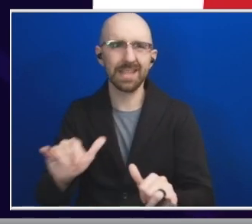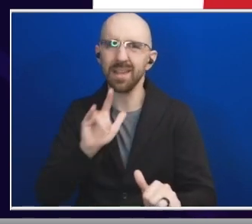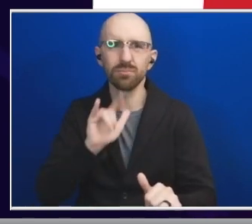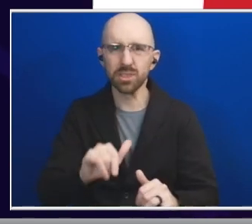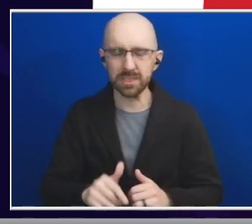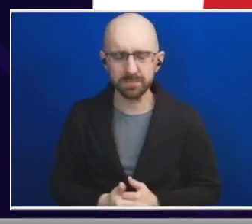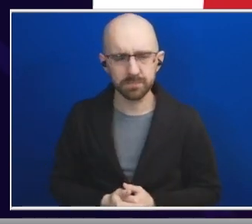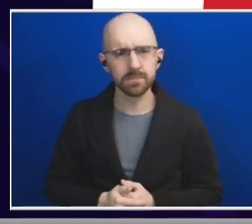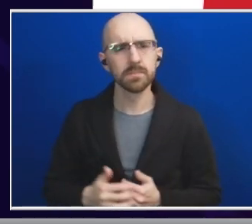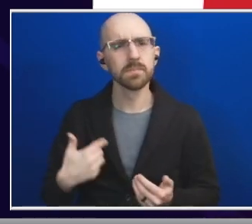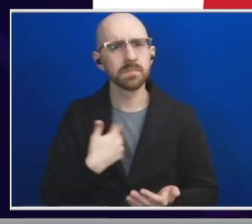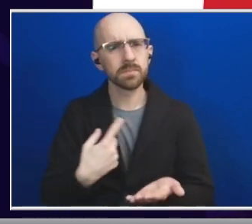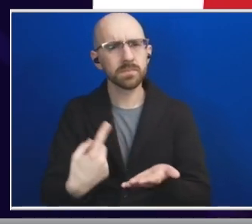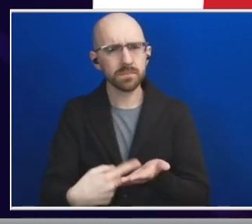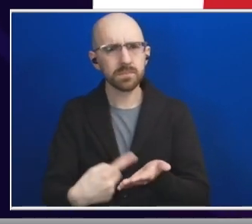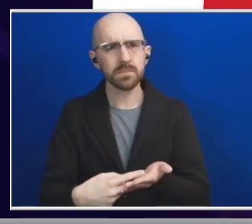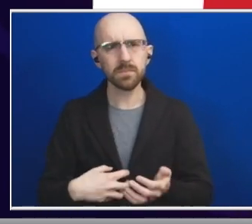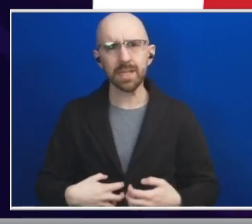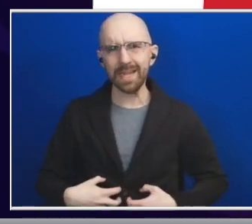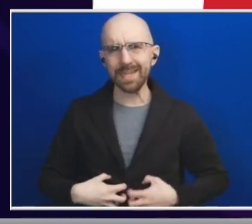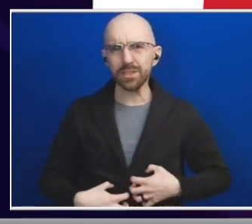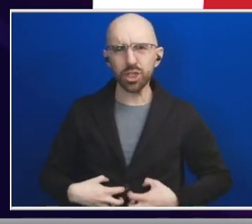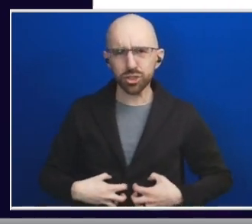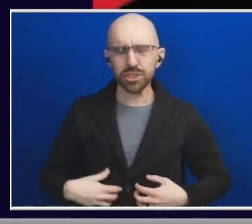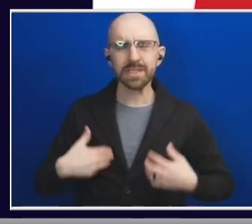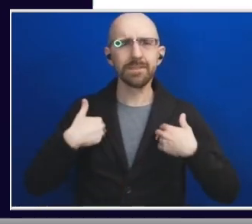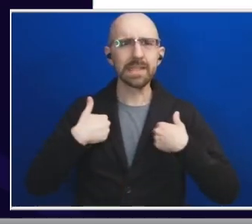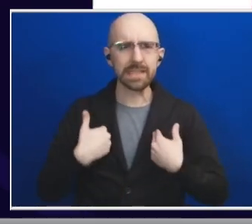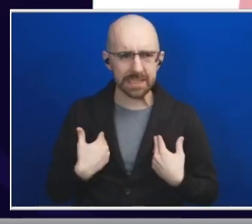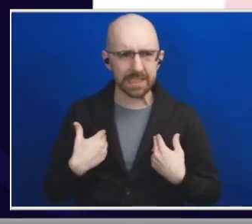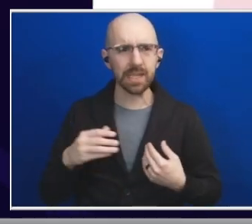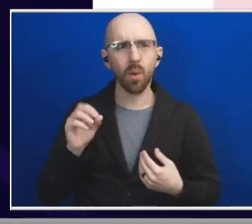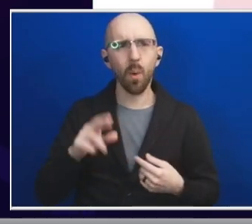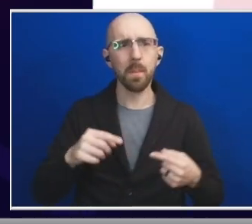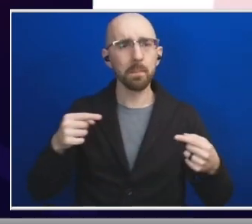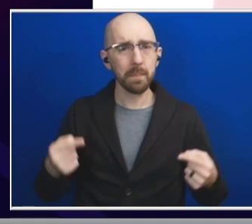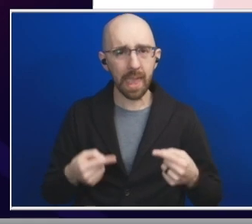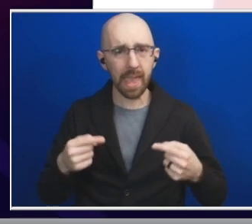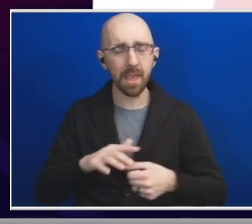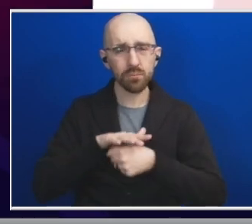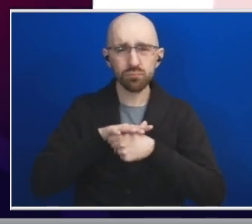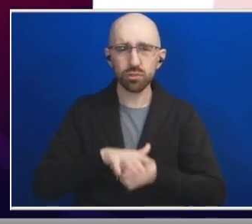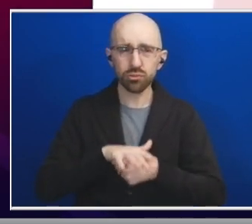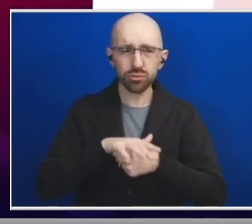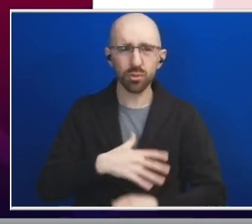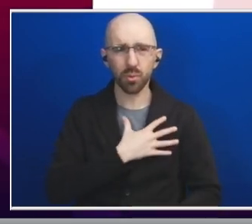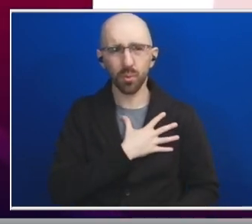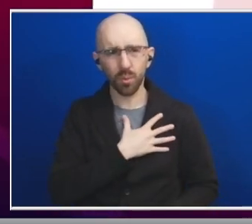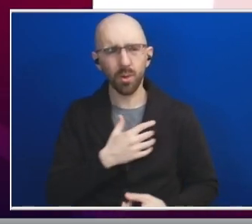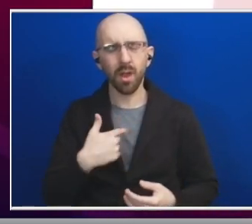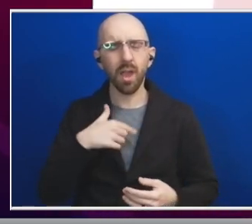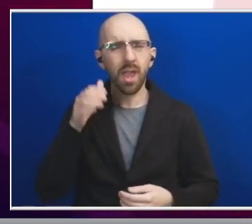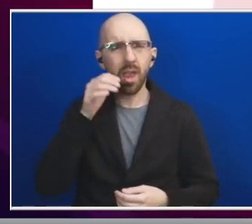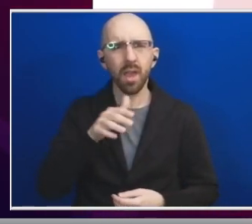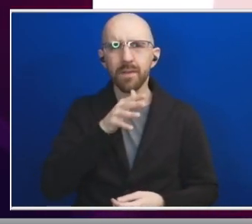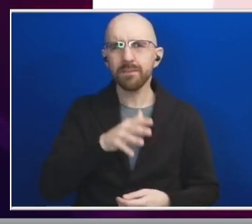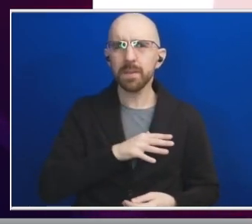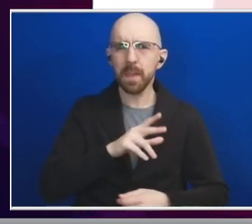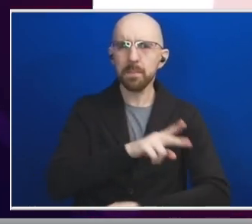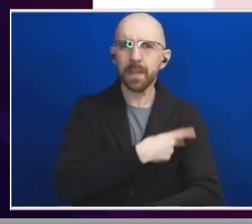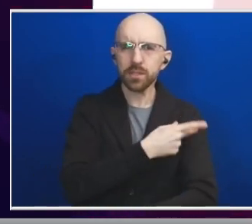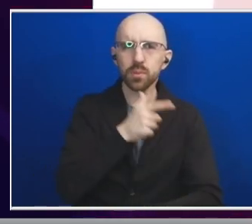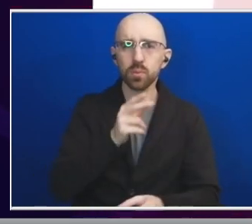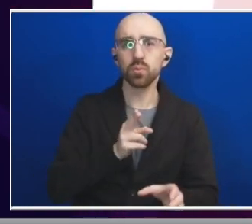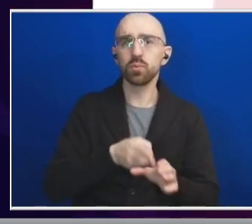like indigestion, fatigue, or pain or pressure, I often hear female patients who join the show talking